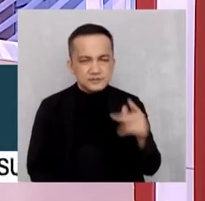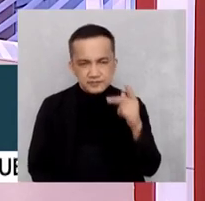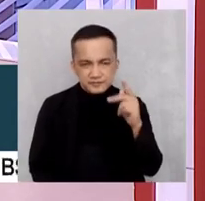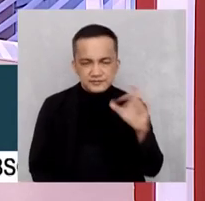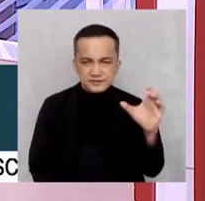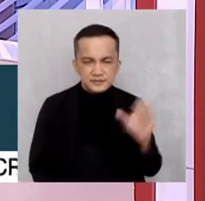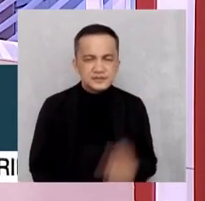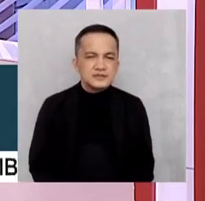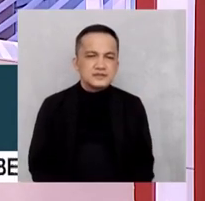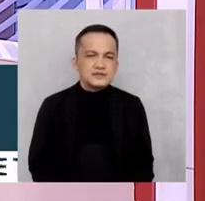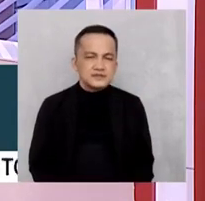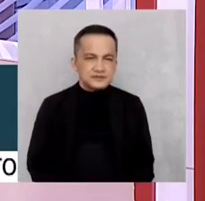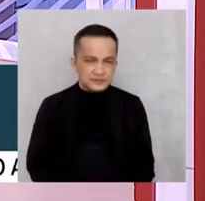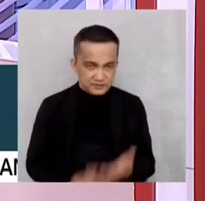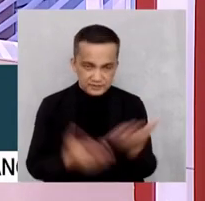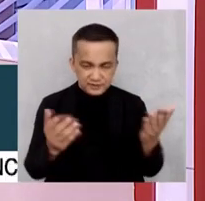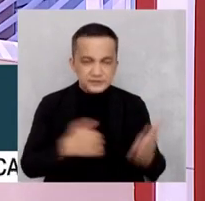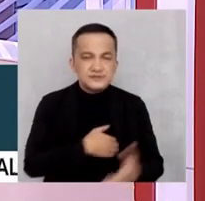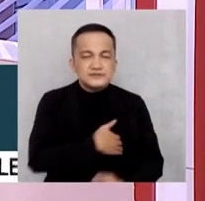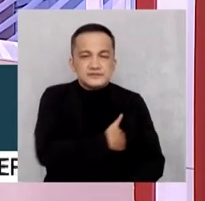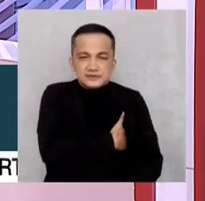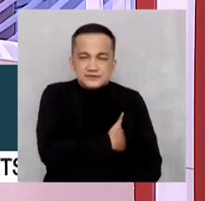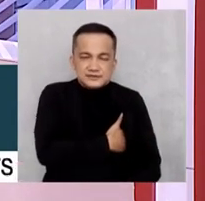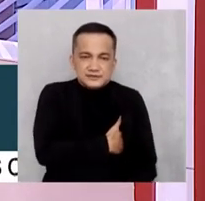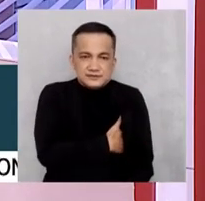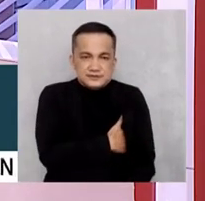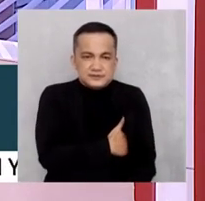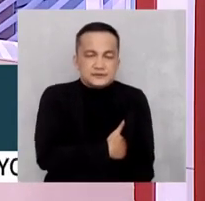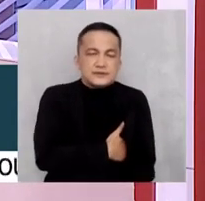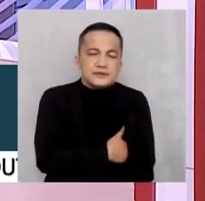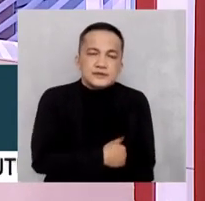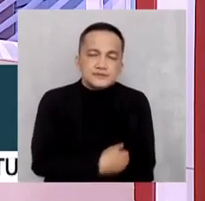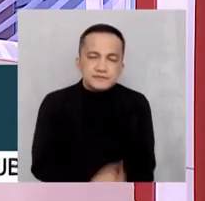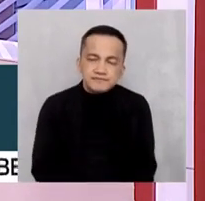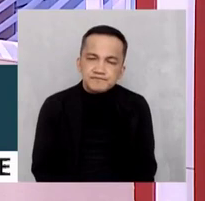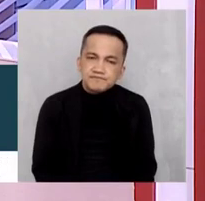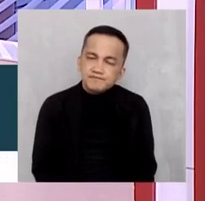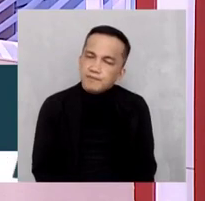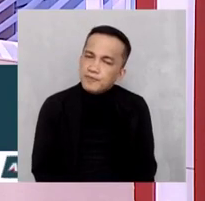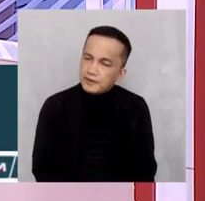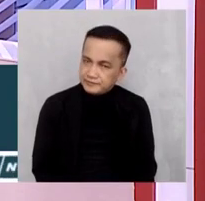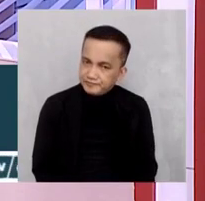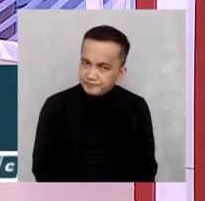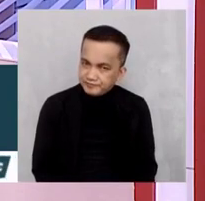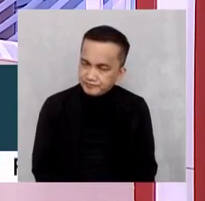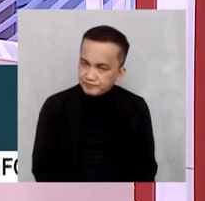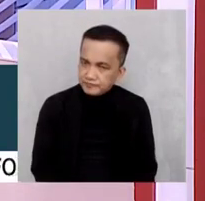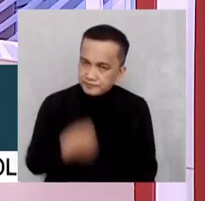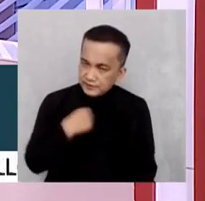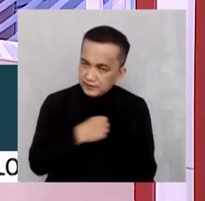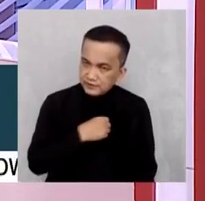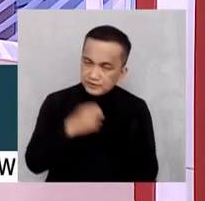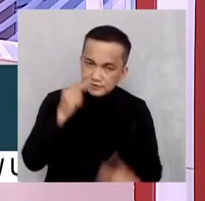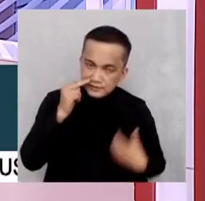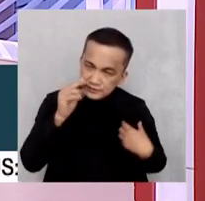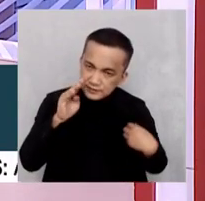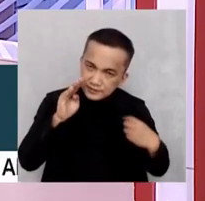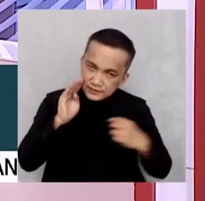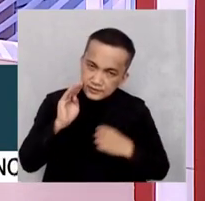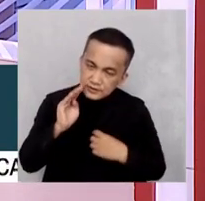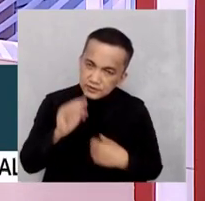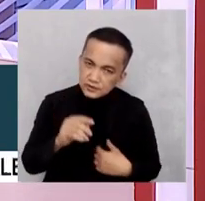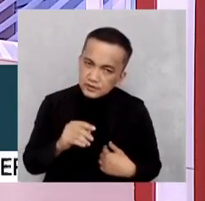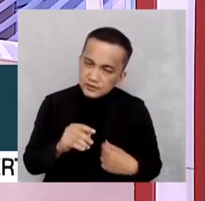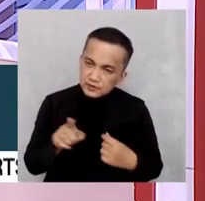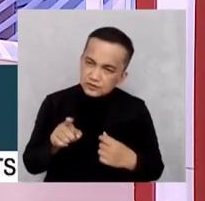good afternoon to all your viewers. Senator Binay, as you just reported, you called the Love